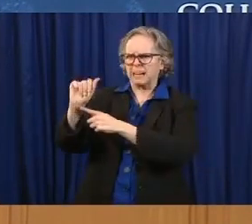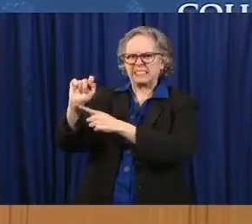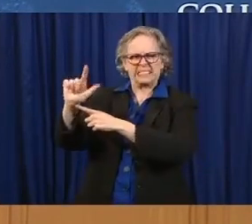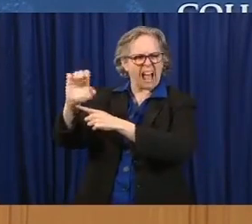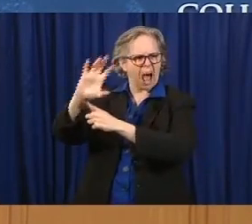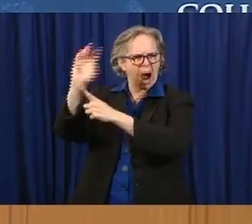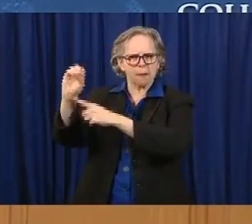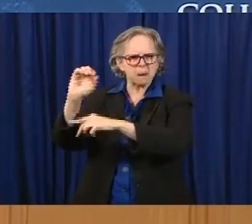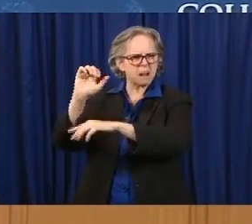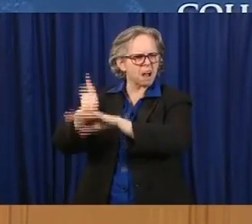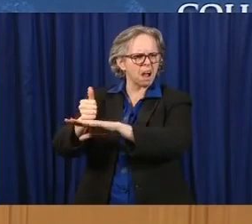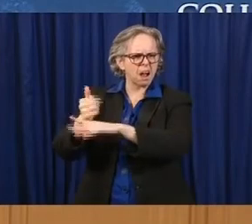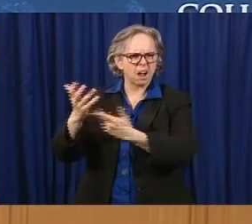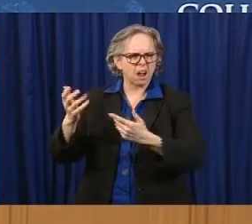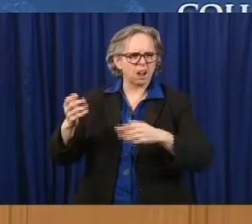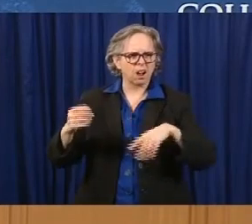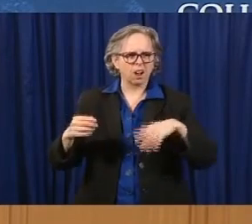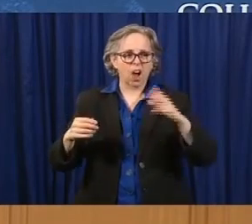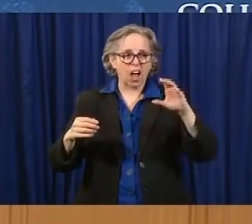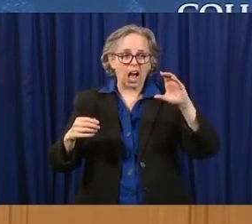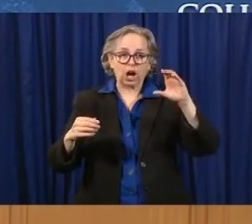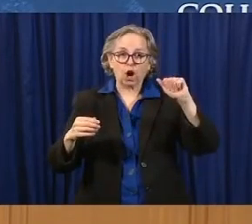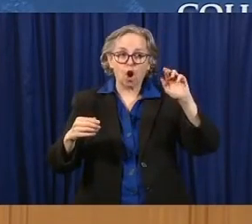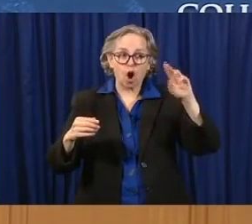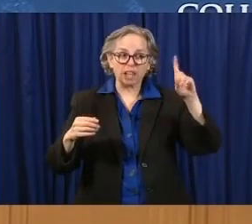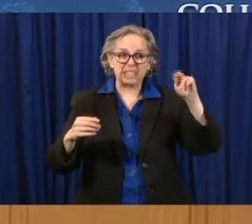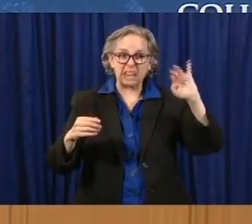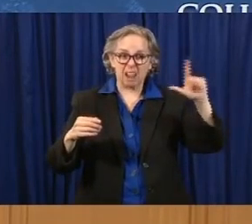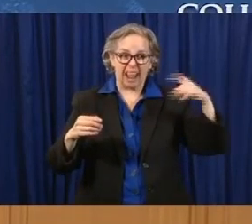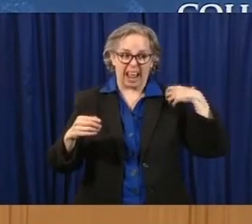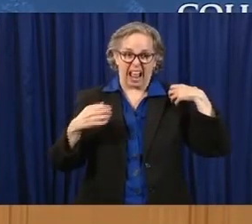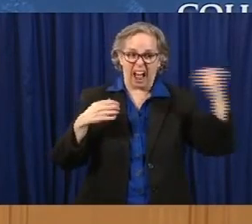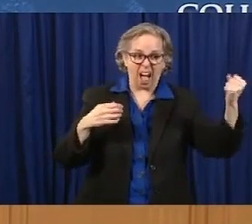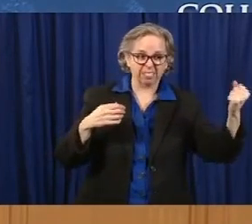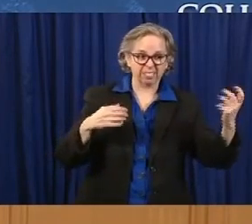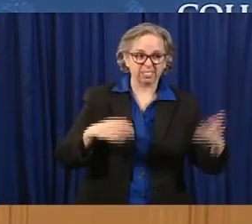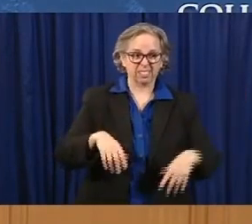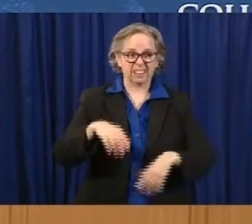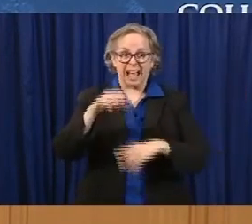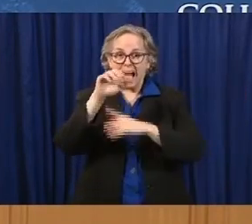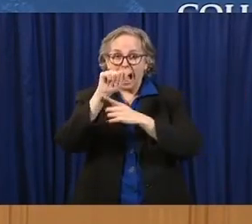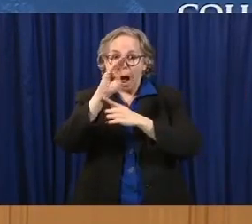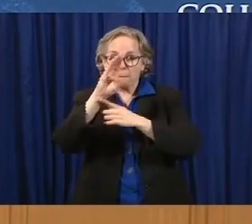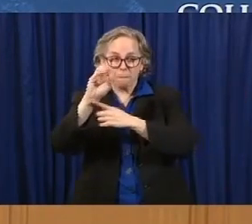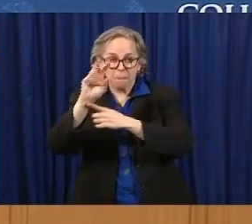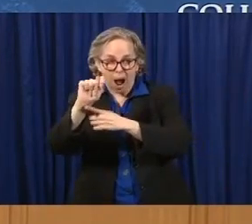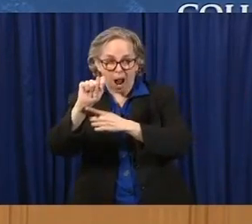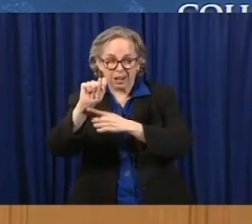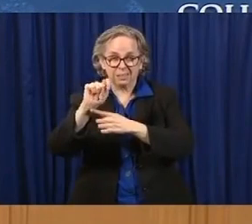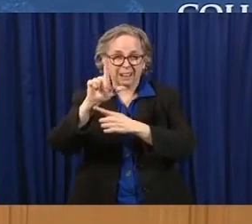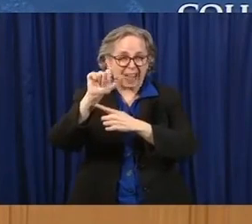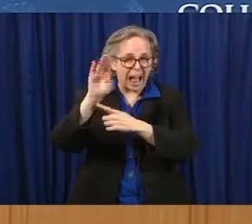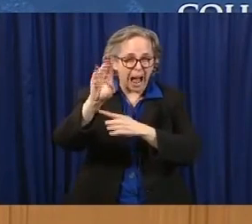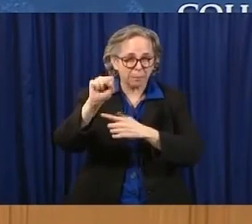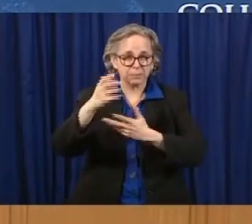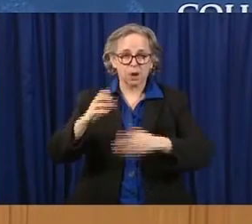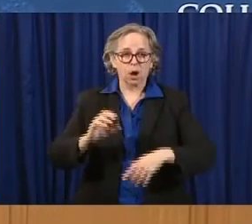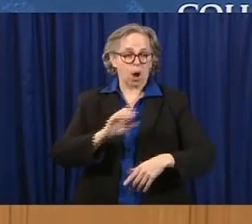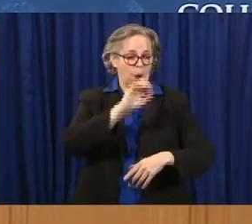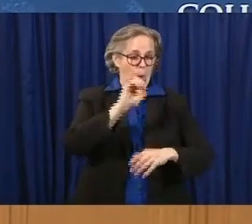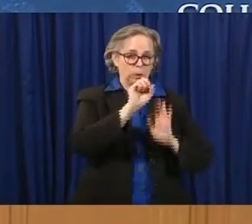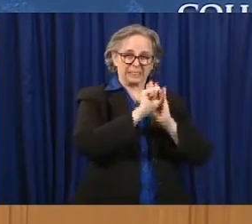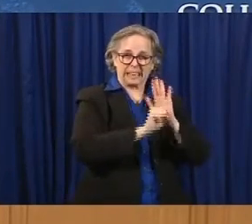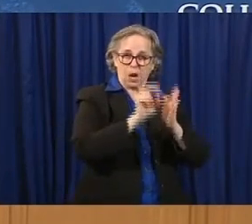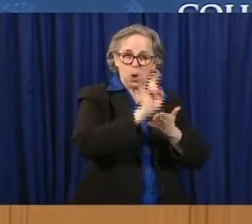at Cardinal Health, Abbott Labs, Ohio State, you know, 3 companies here locally, IC3D